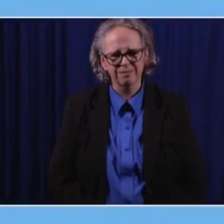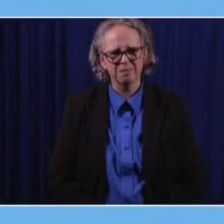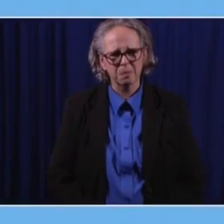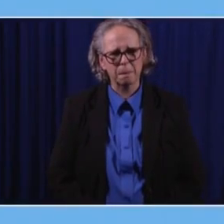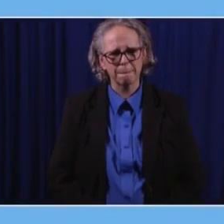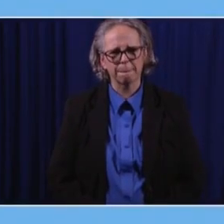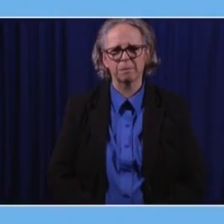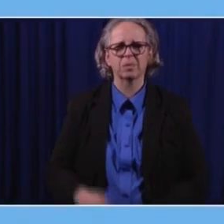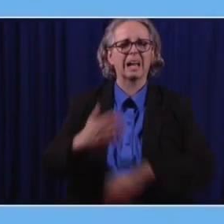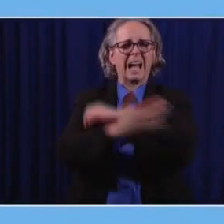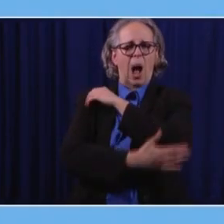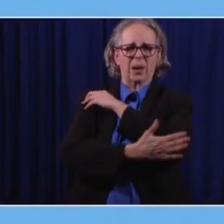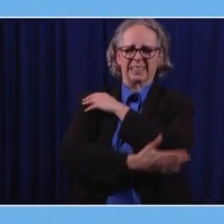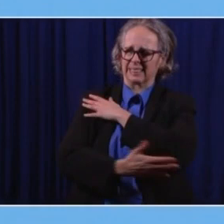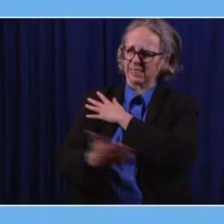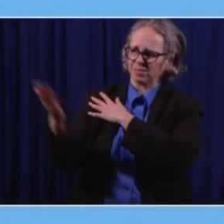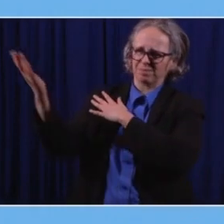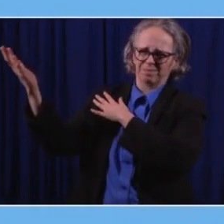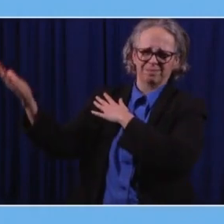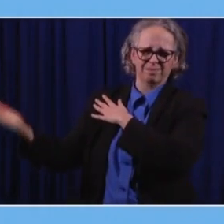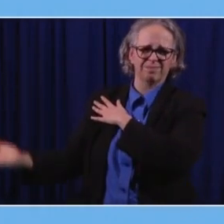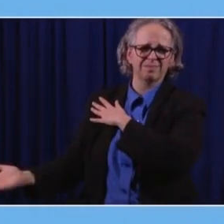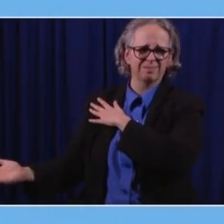counties by incidence. We'll start with the